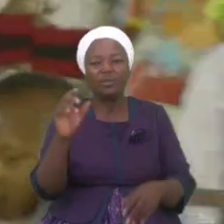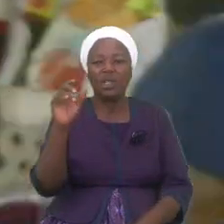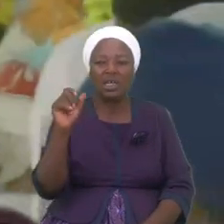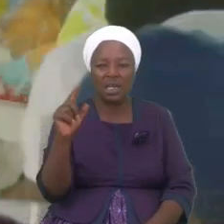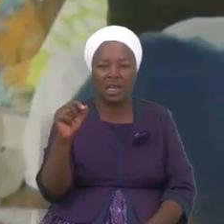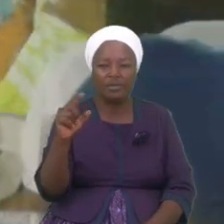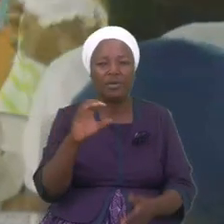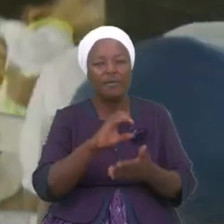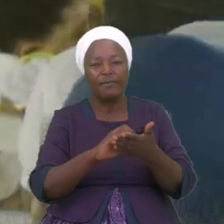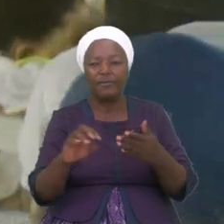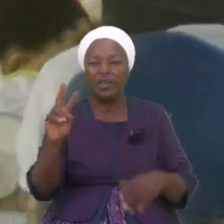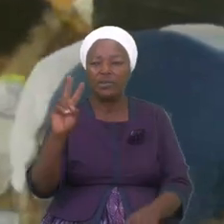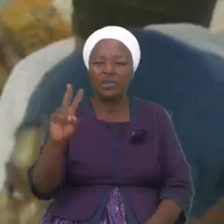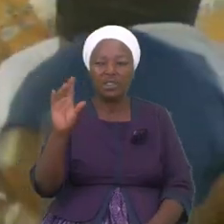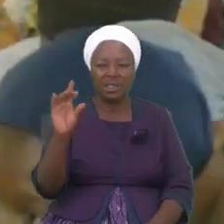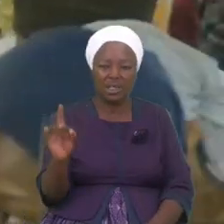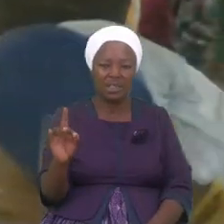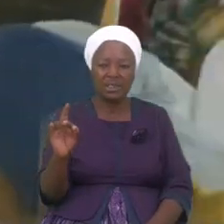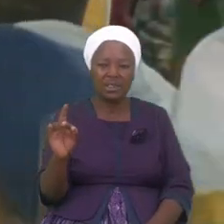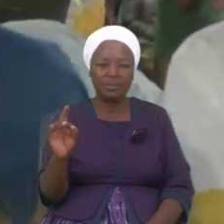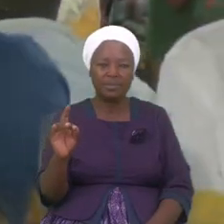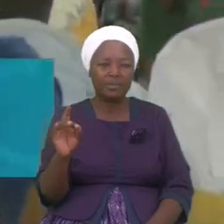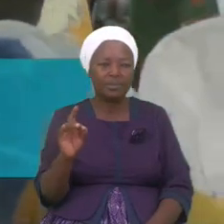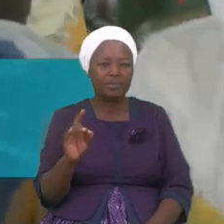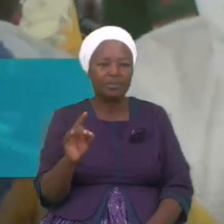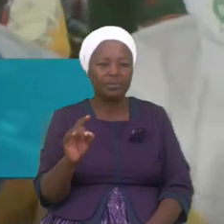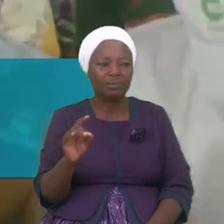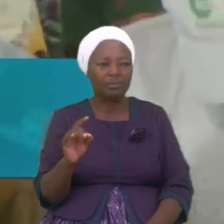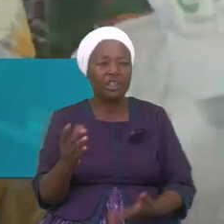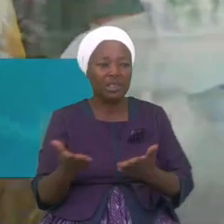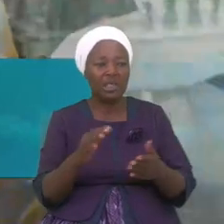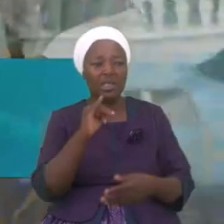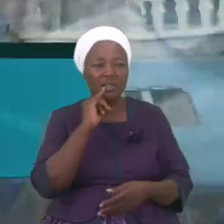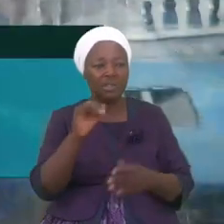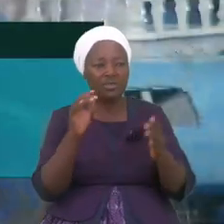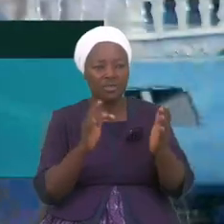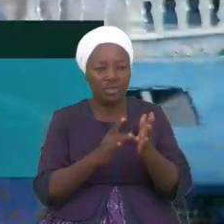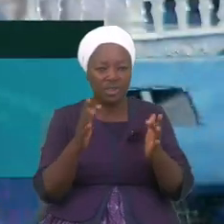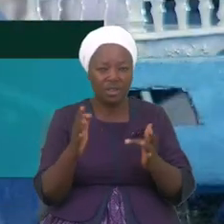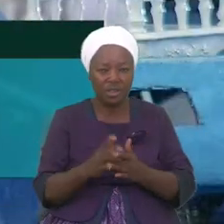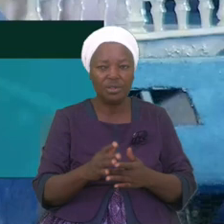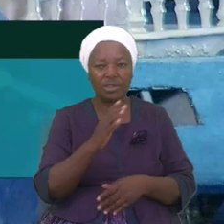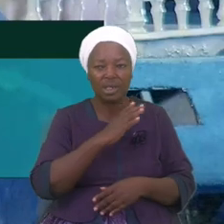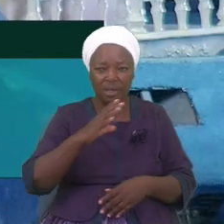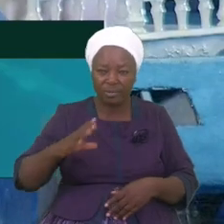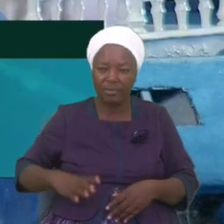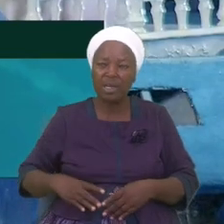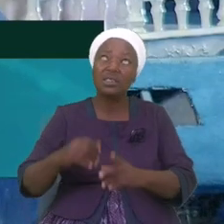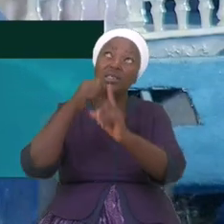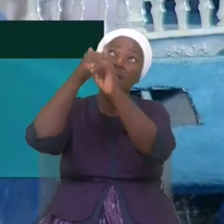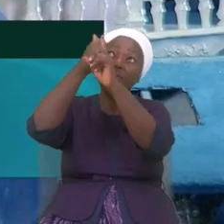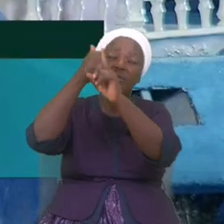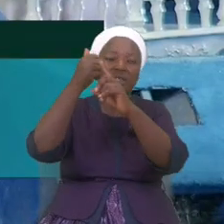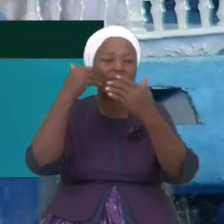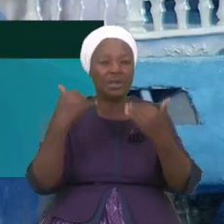chapter 11, we're looking at verse 28. Here is Jesus Christ himself now.